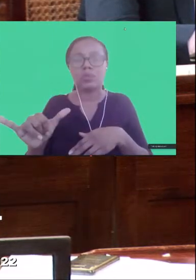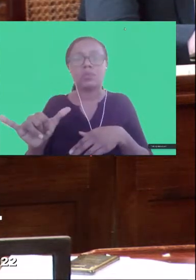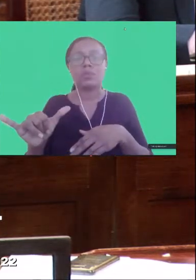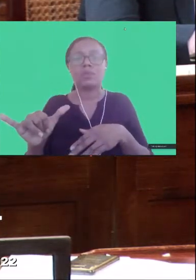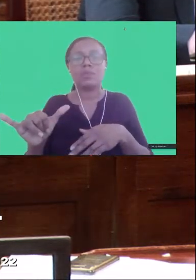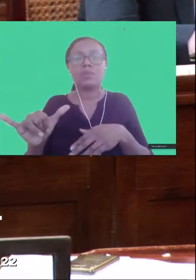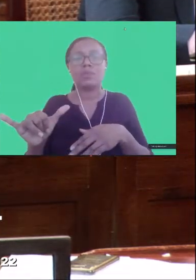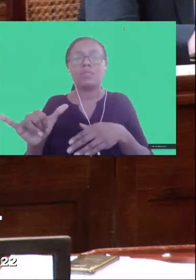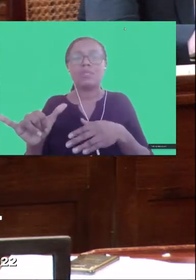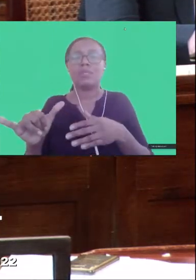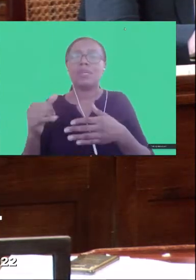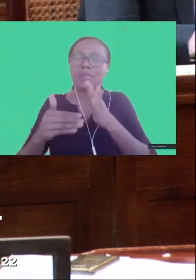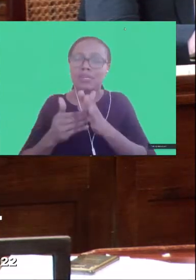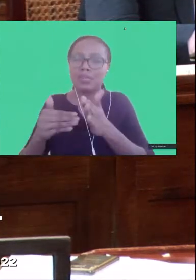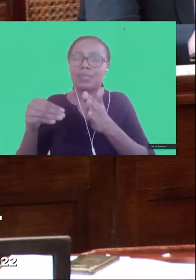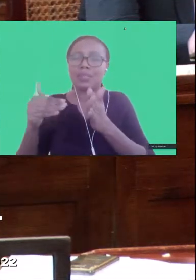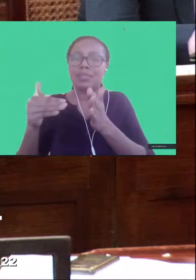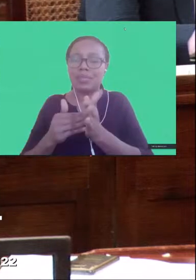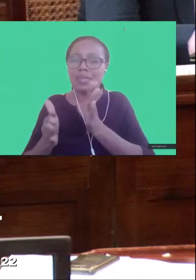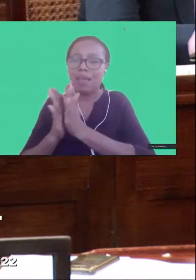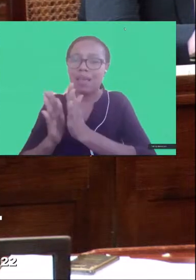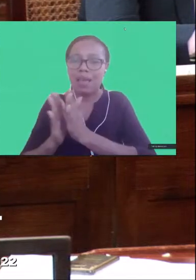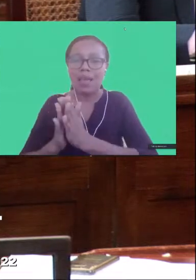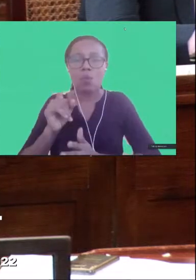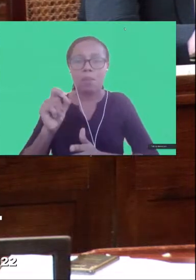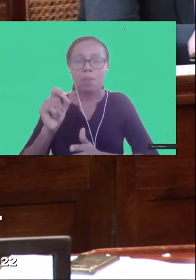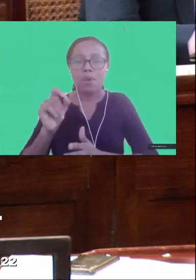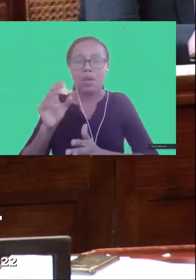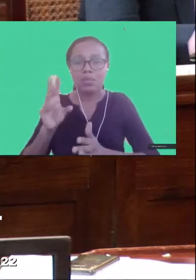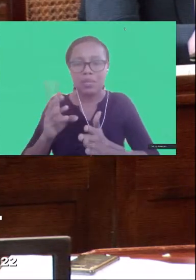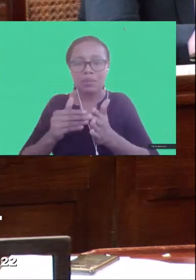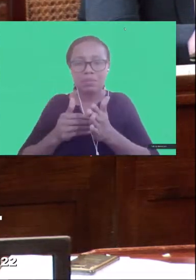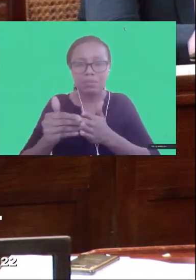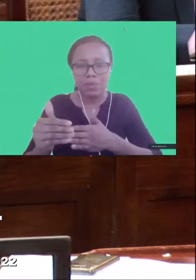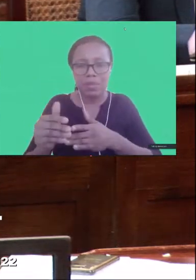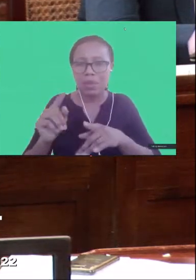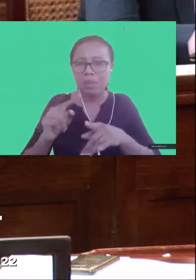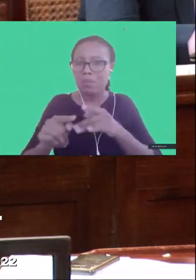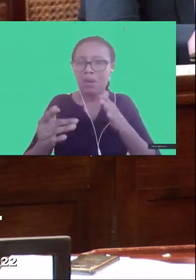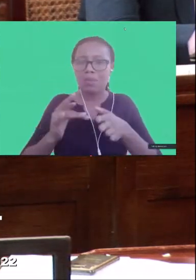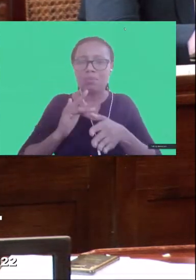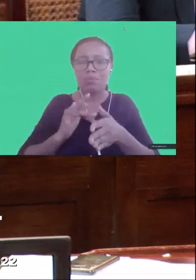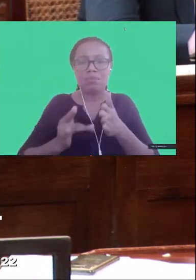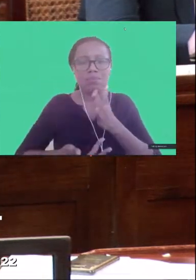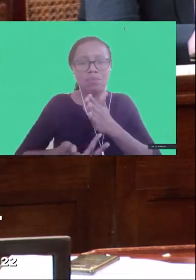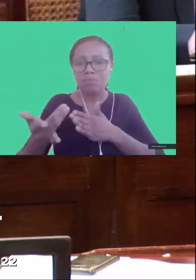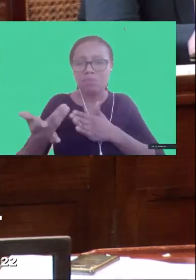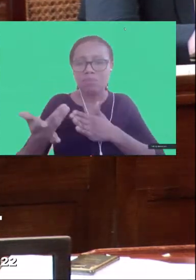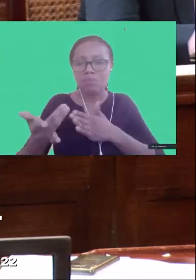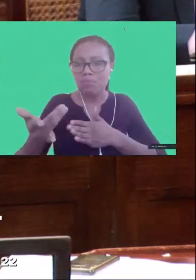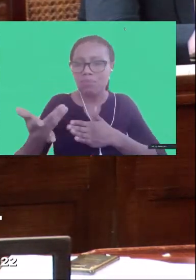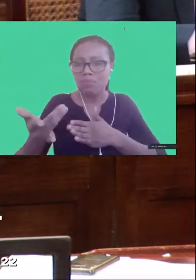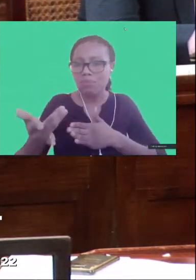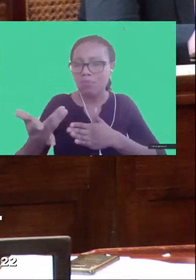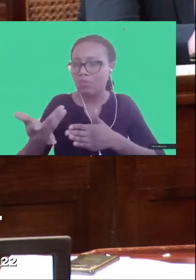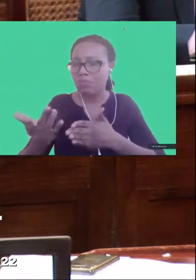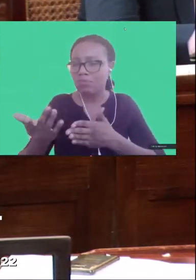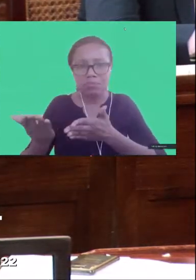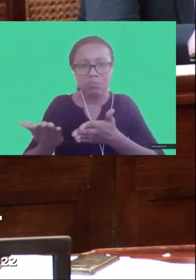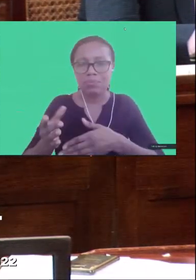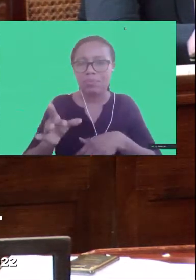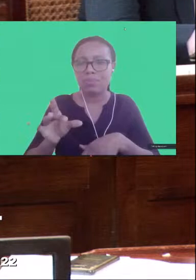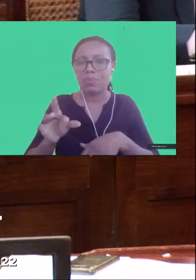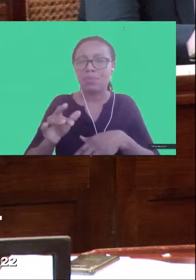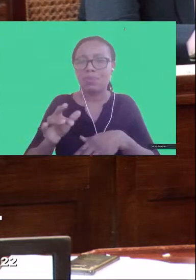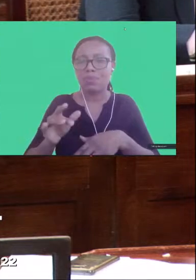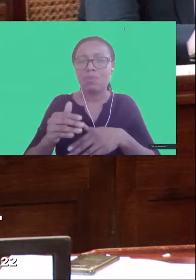professional service of $870,000, which is 50% for the whole unit, 50%. And if you